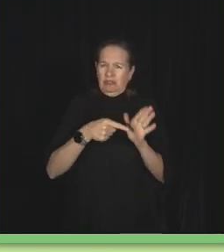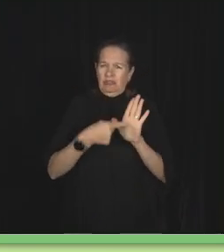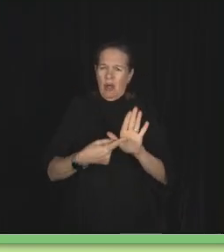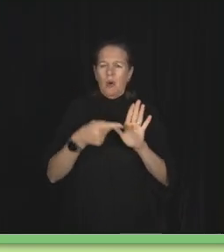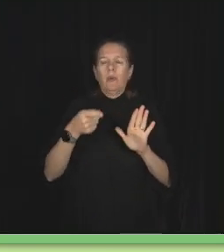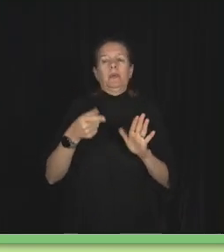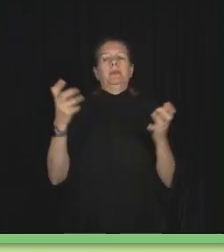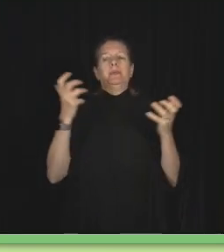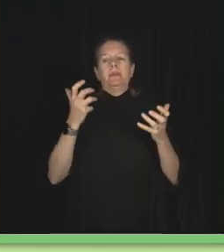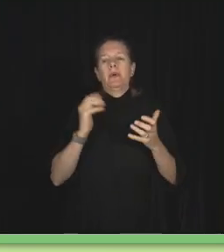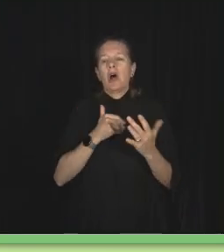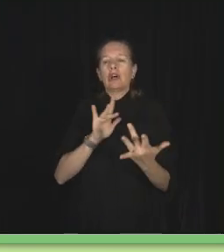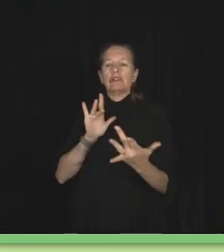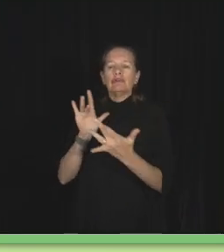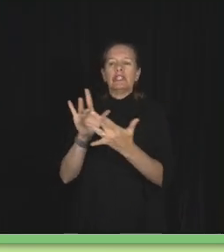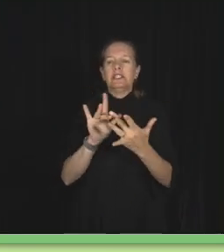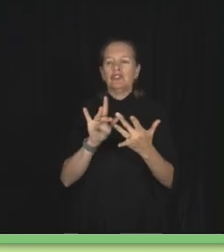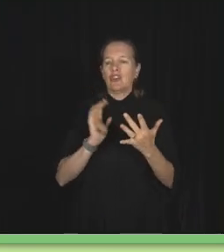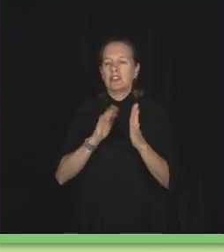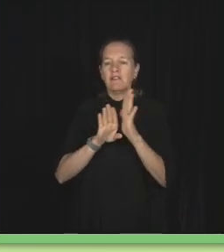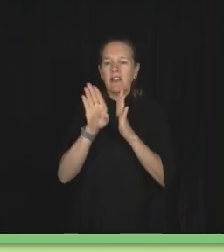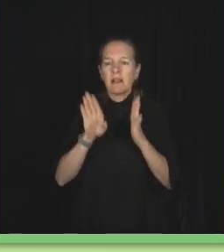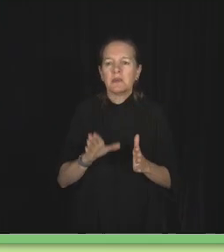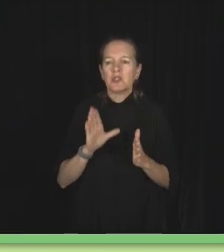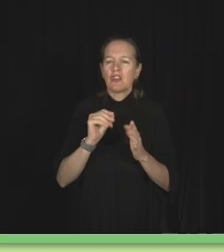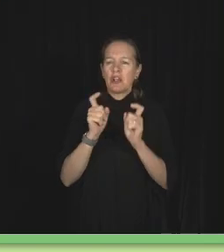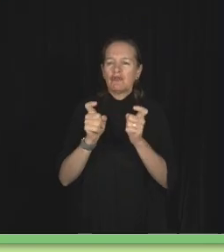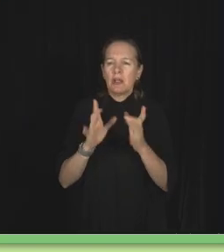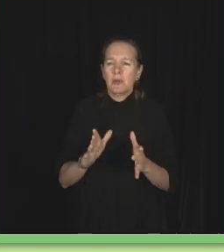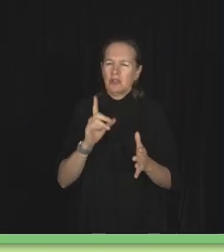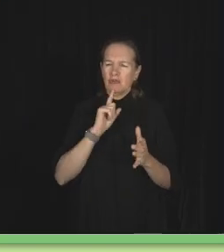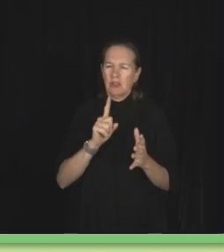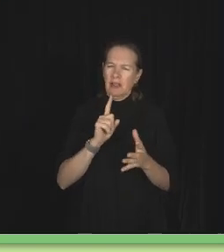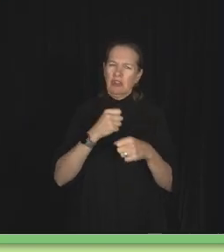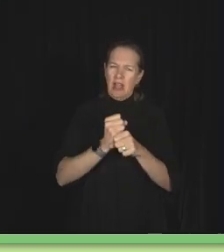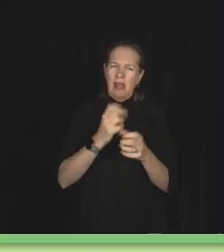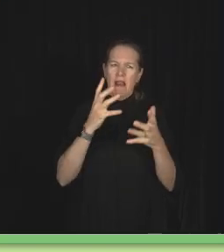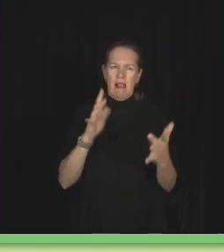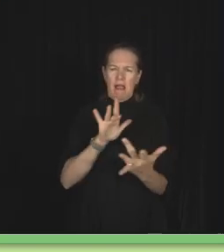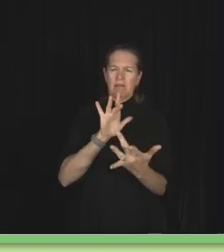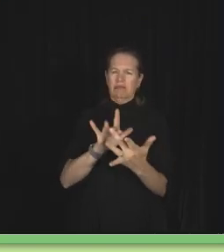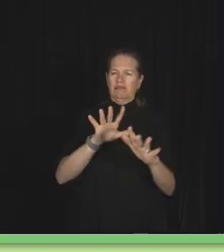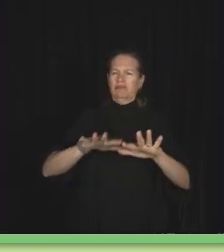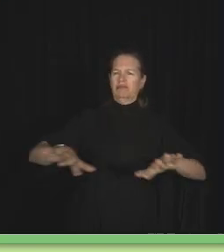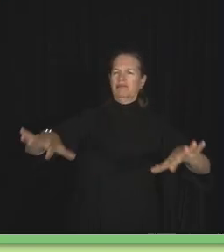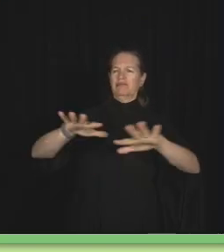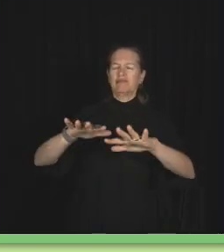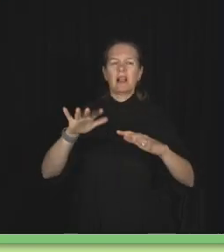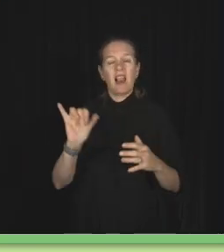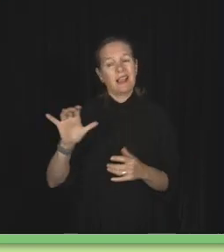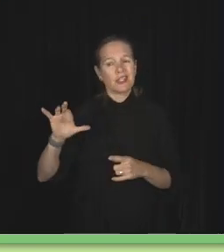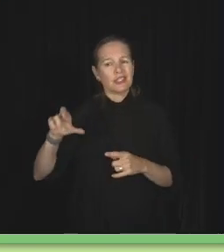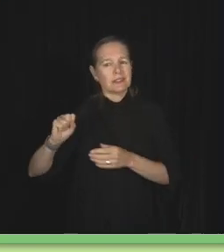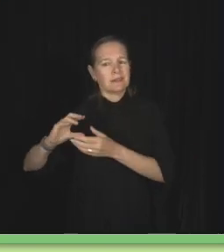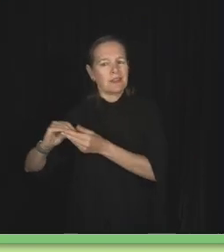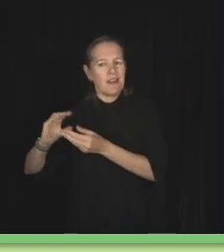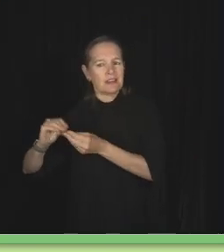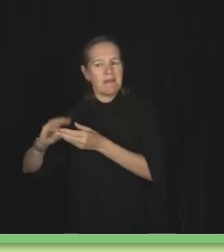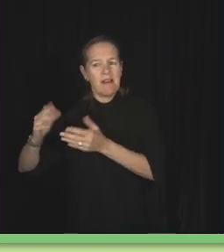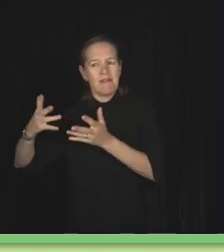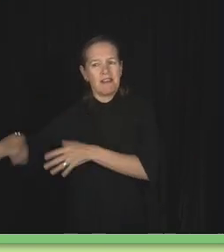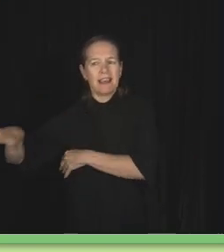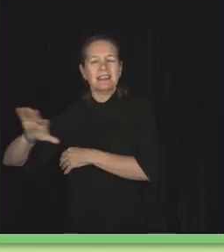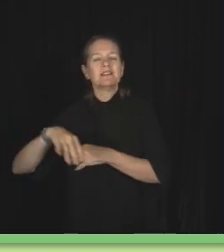that our developers and our contributors have created and put out there, just like Chris was talking about. I'm